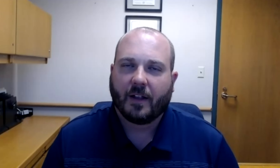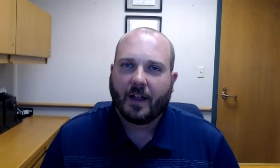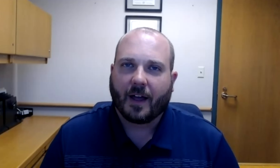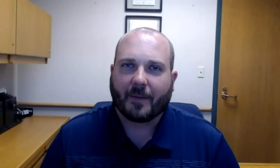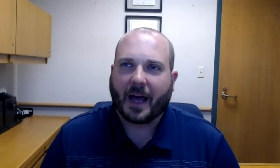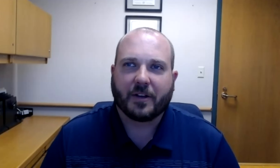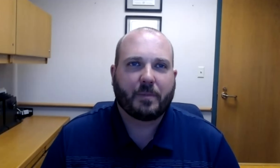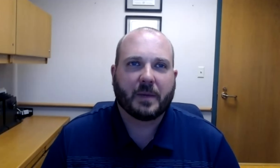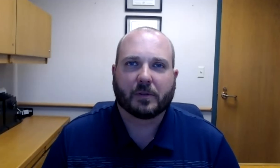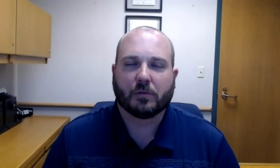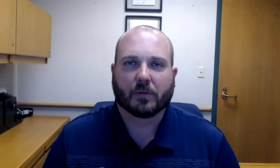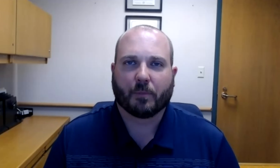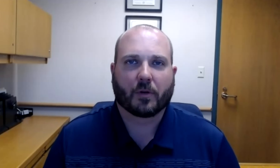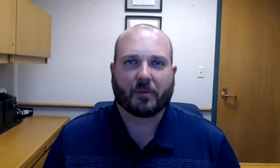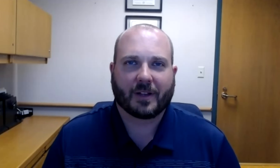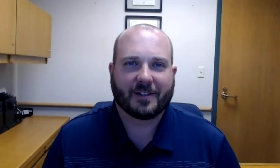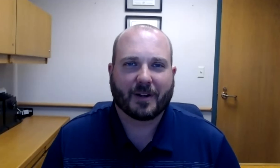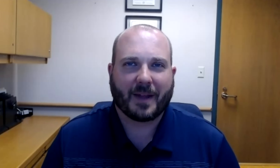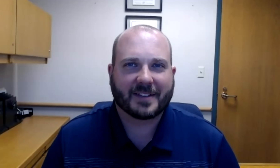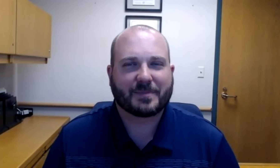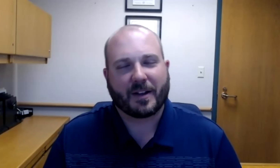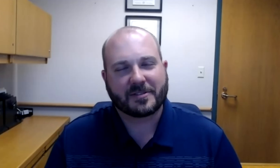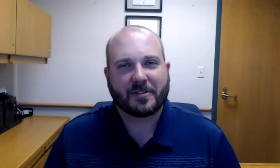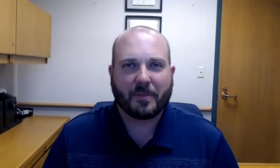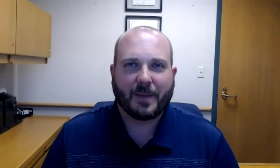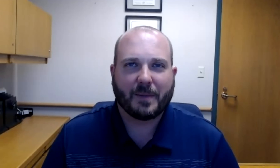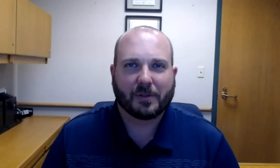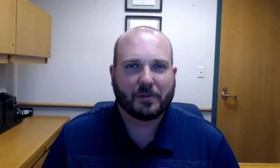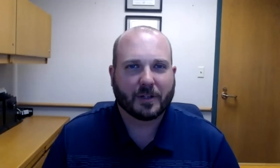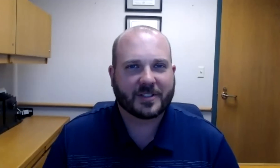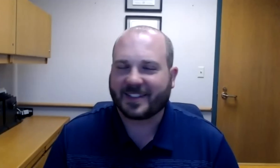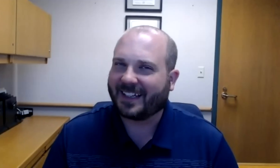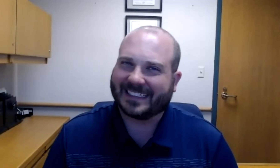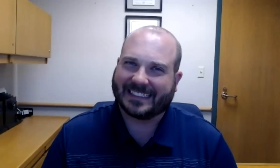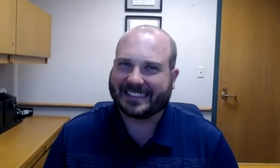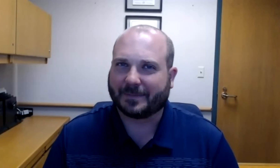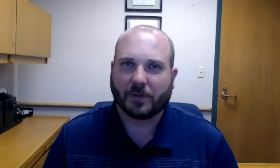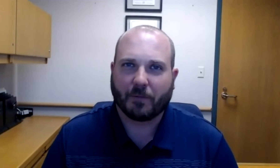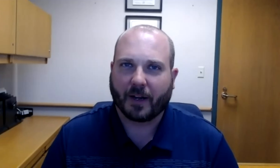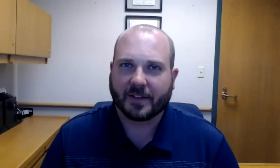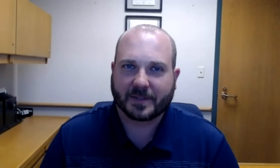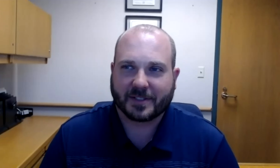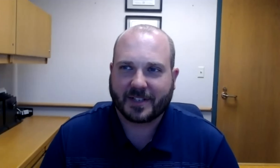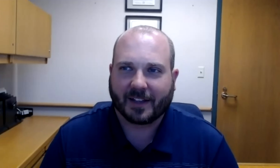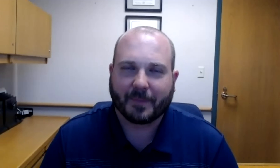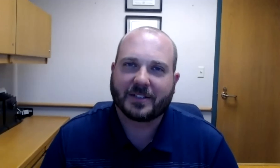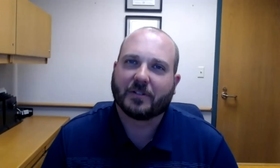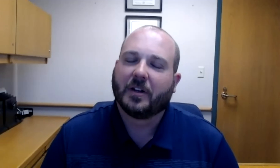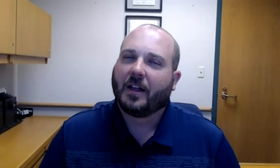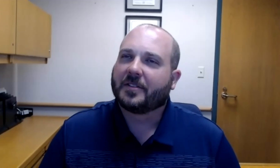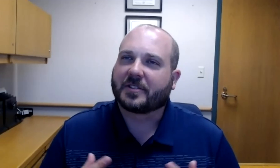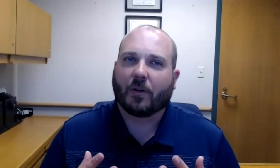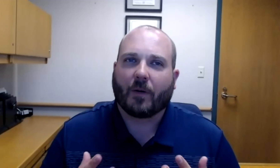tell. I know people who were more than willing to wear masks, but I also know many people who were just like, I'm only wearing this because they're telling me